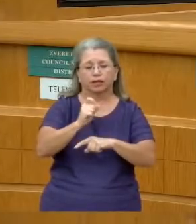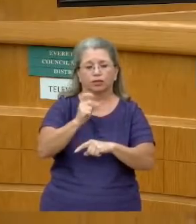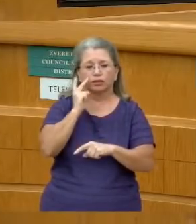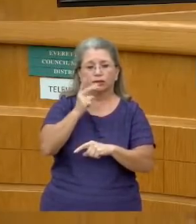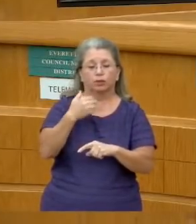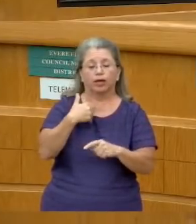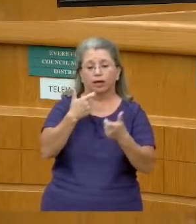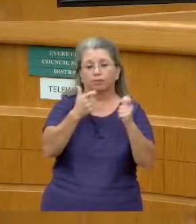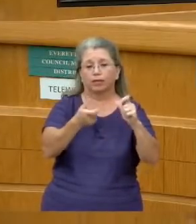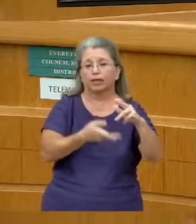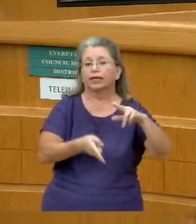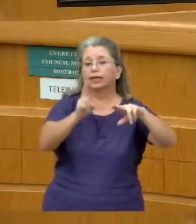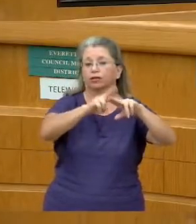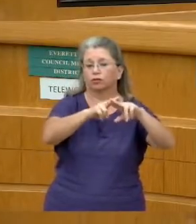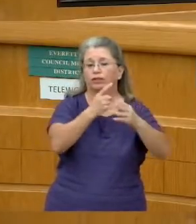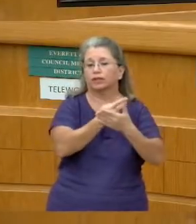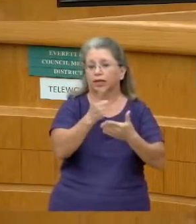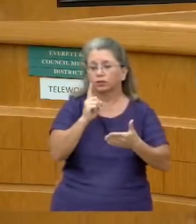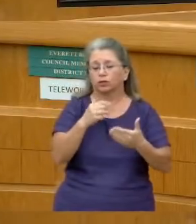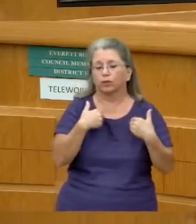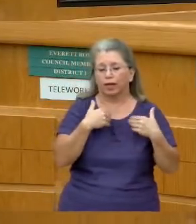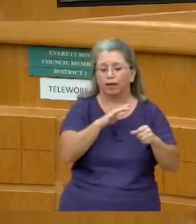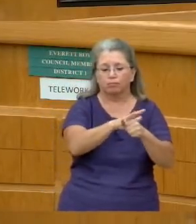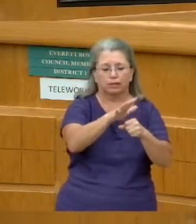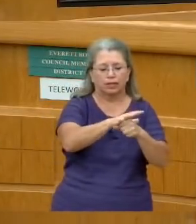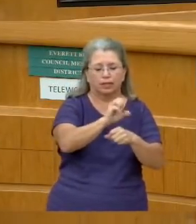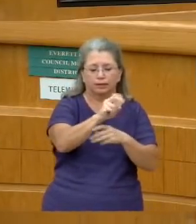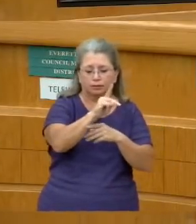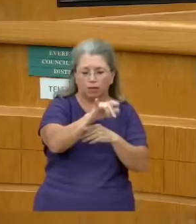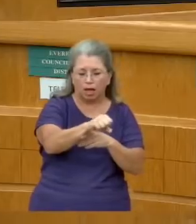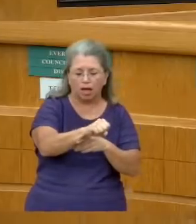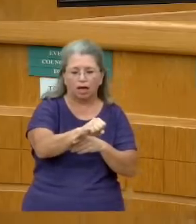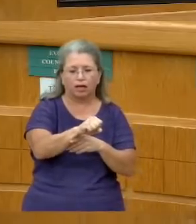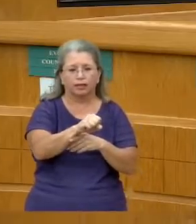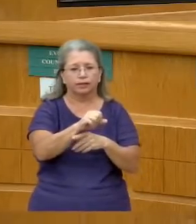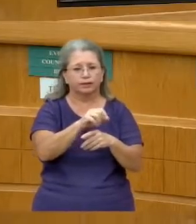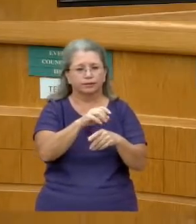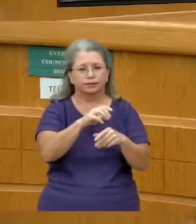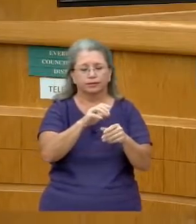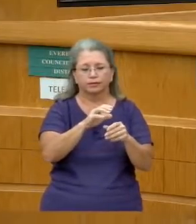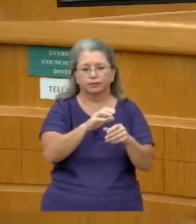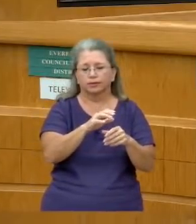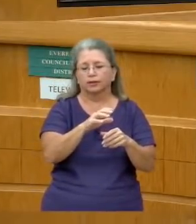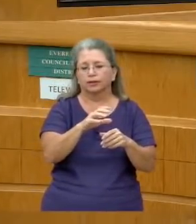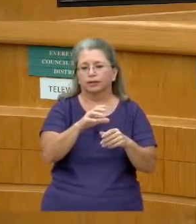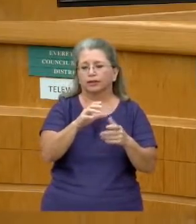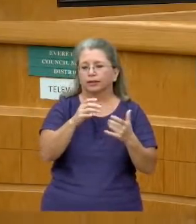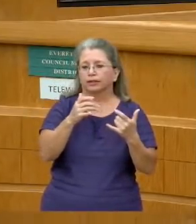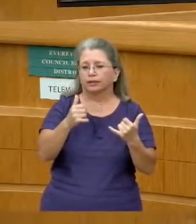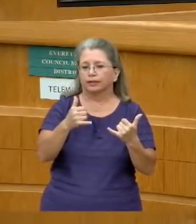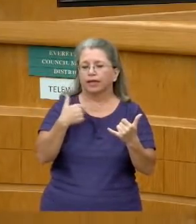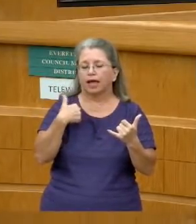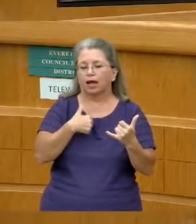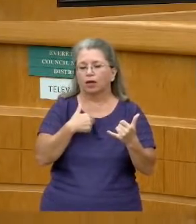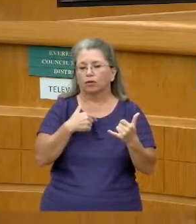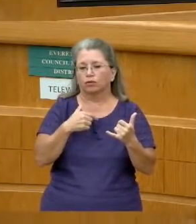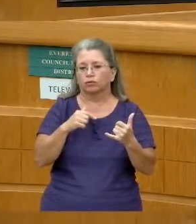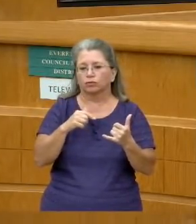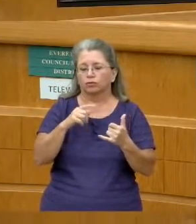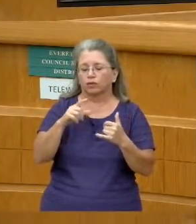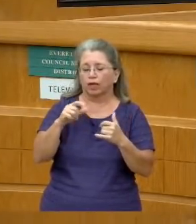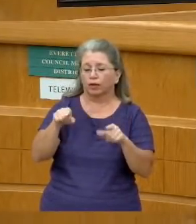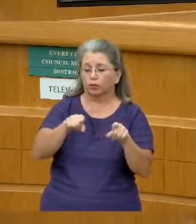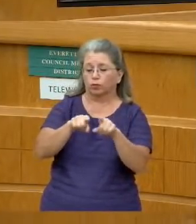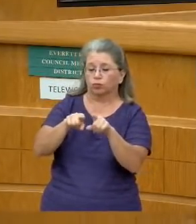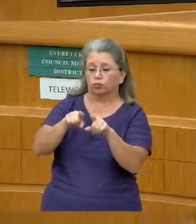last week, but that's when we had a lot of supplies and availability. We're kind of rebounding a little bit over here as our supplies come in from the